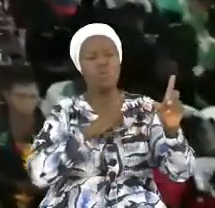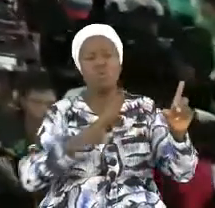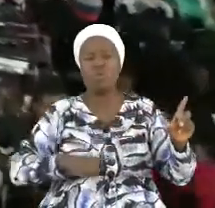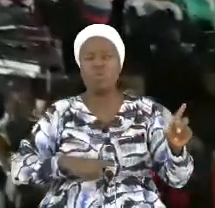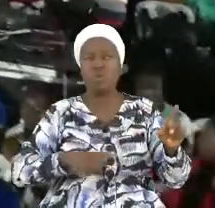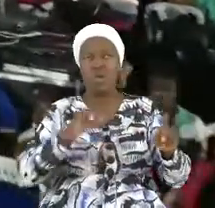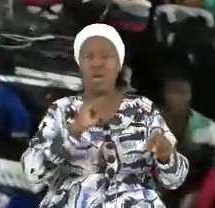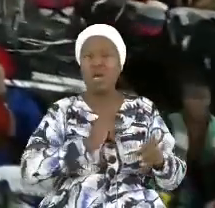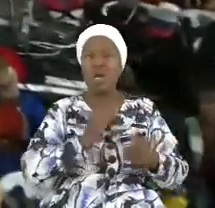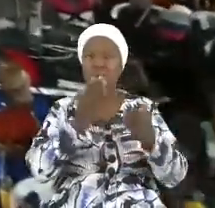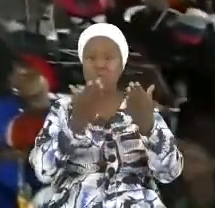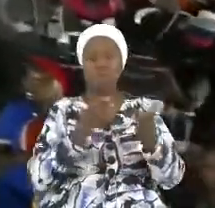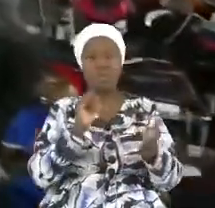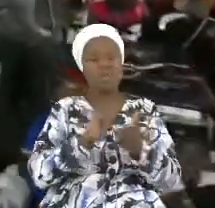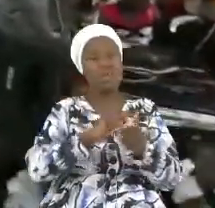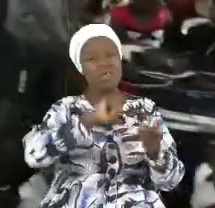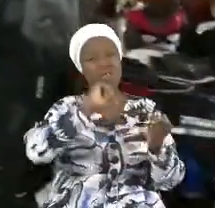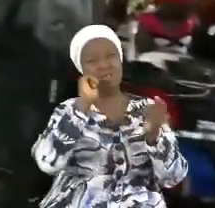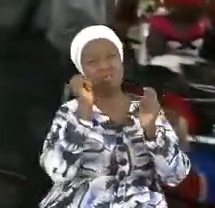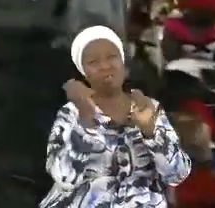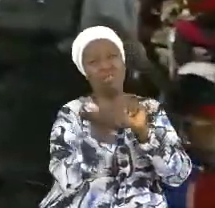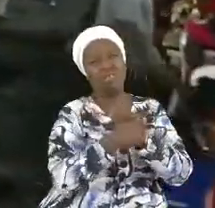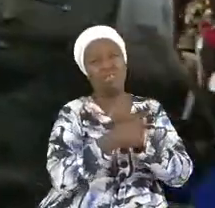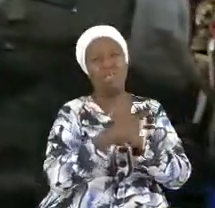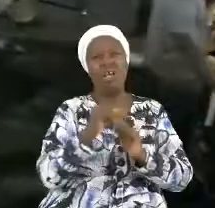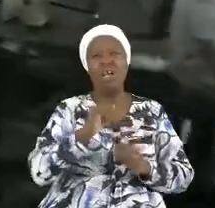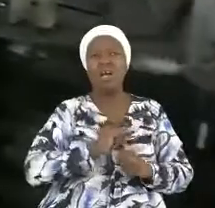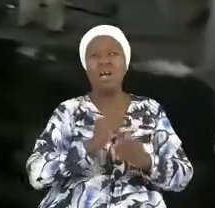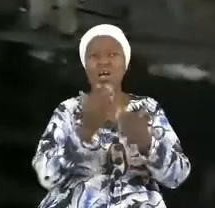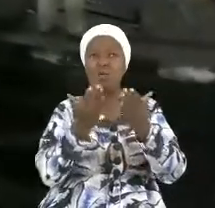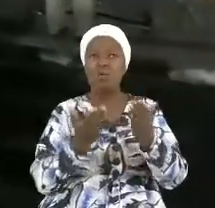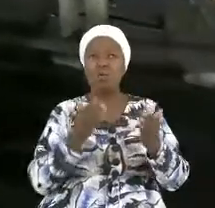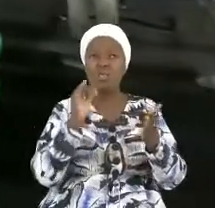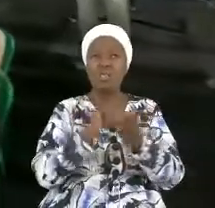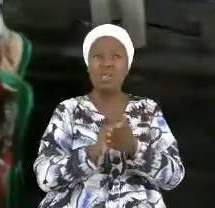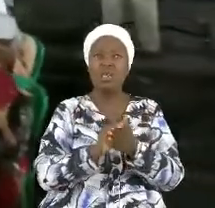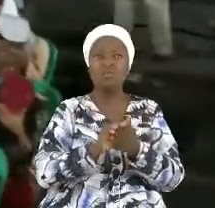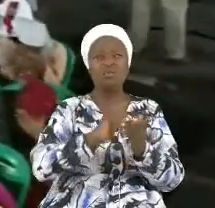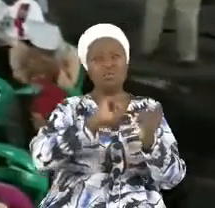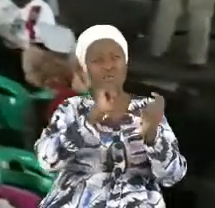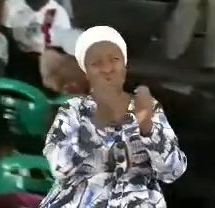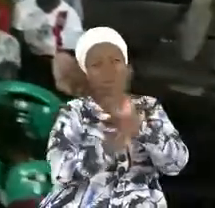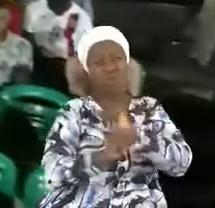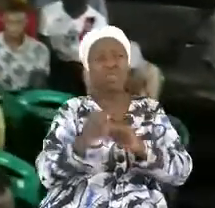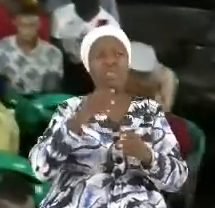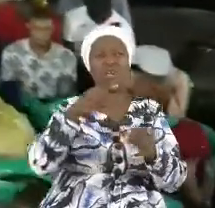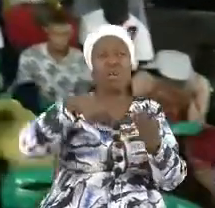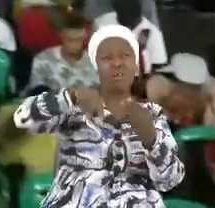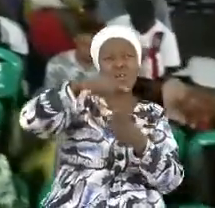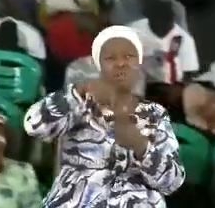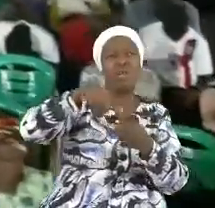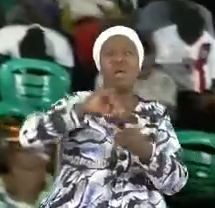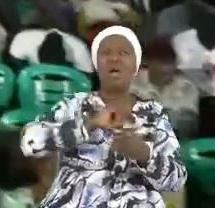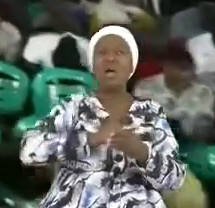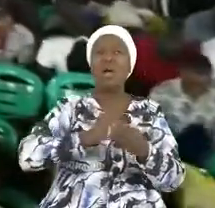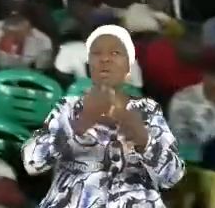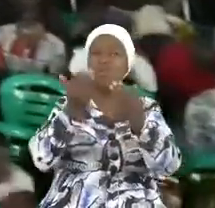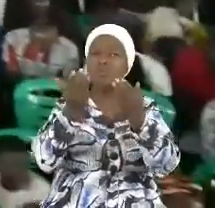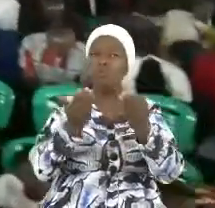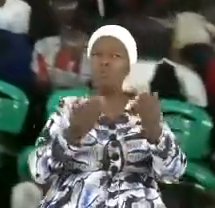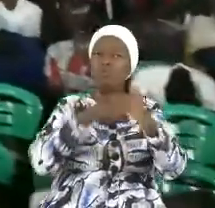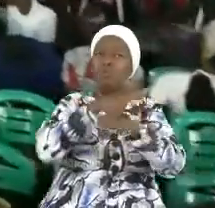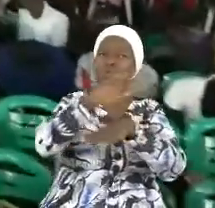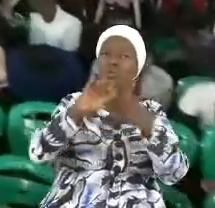change. I want that turning around. I want all those resolutions that